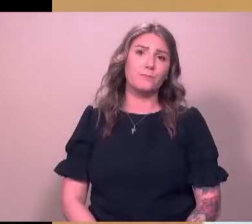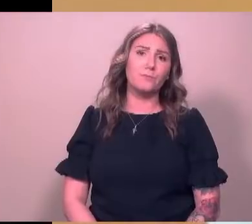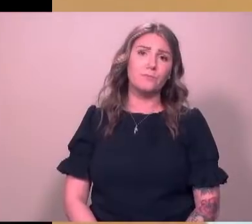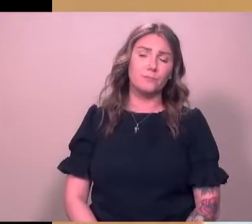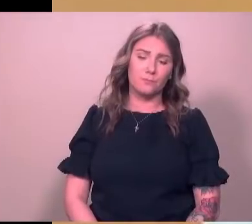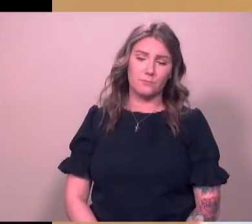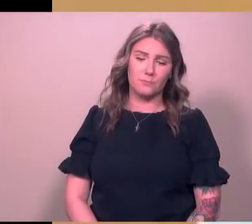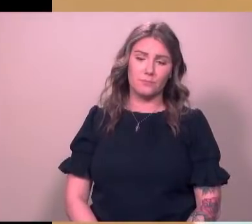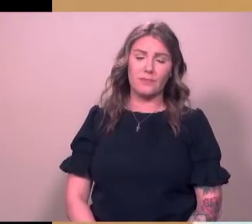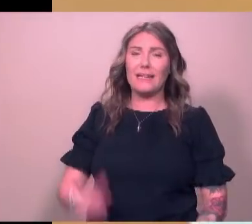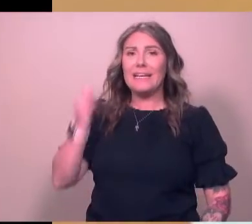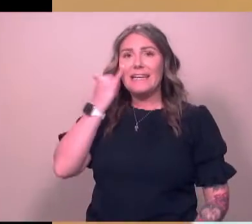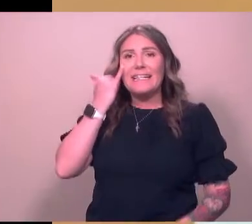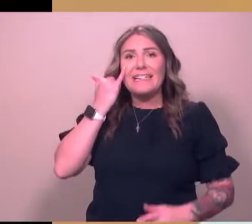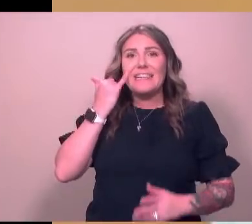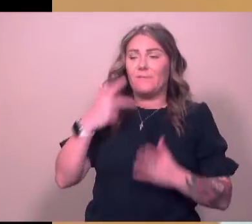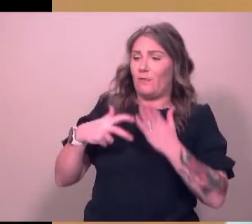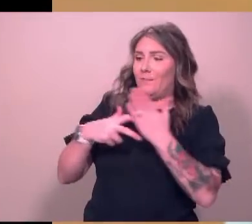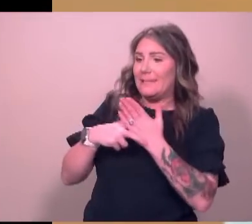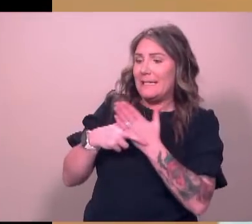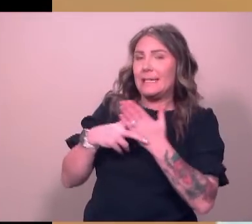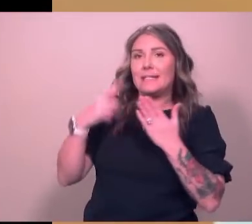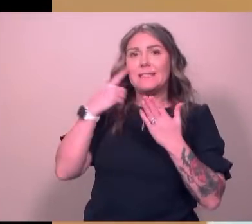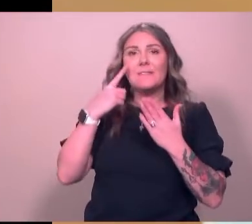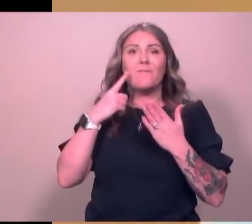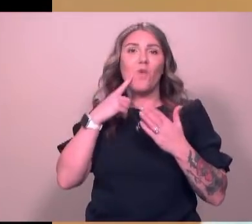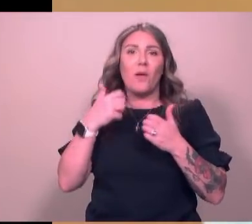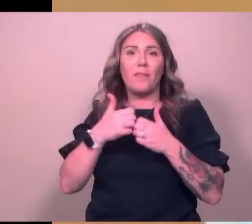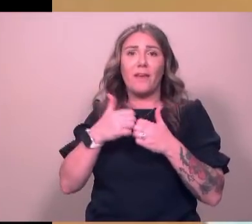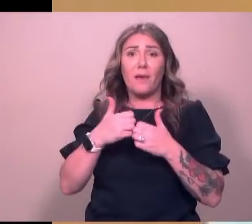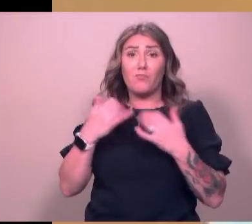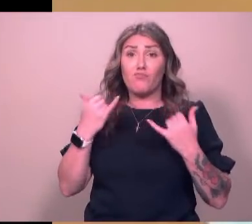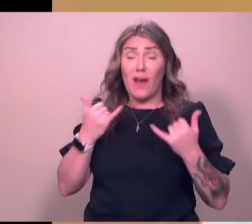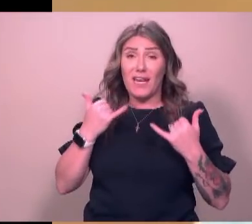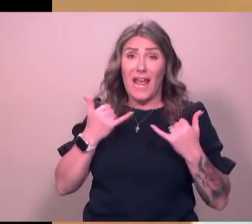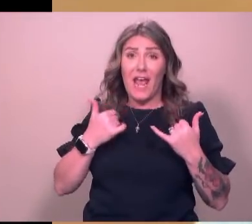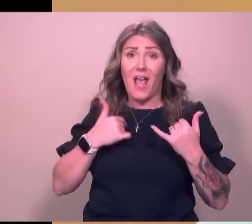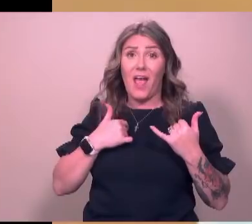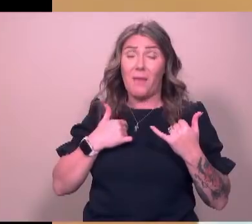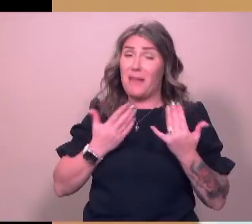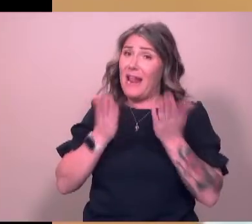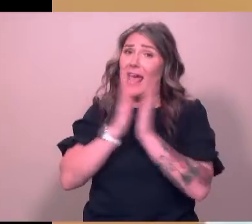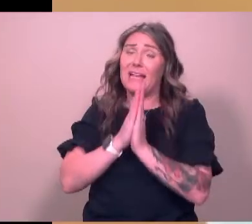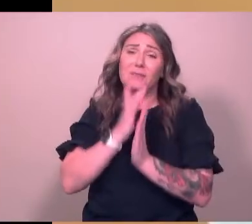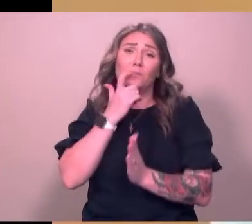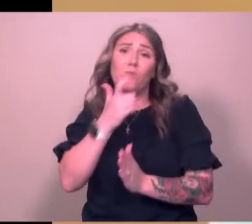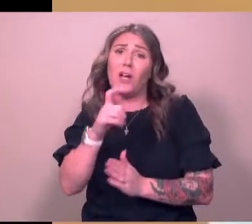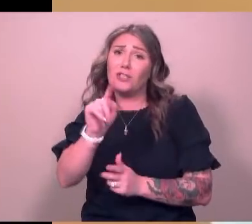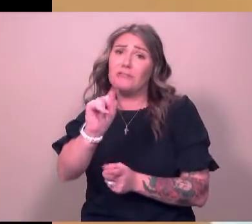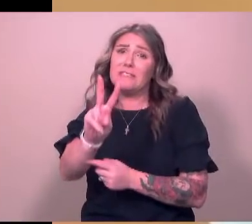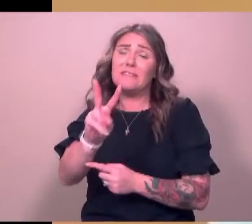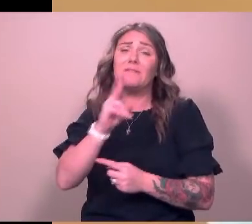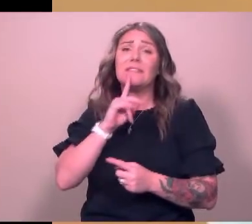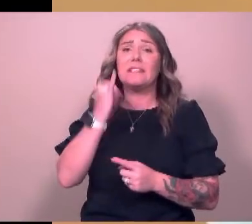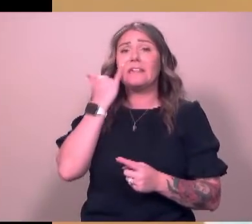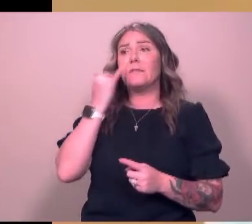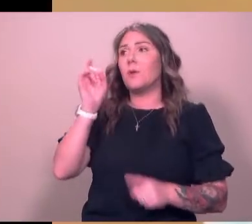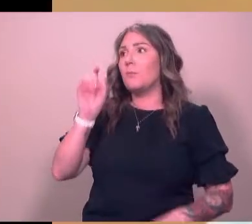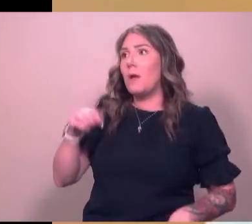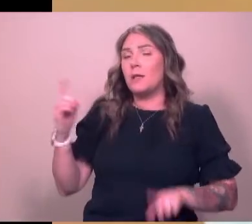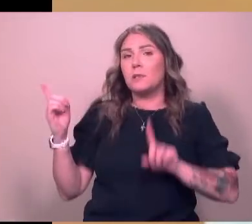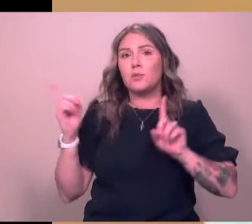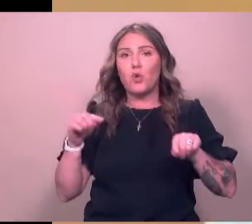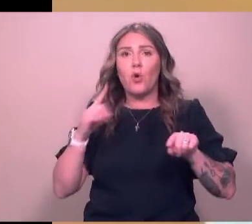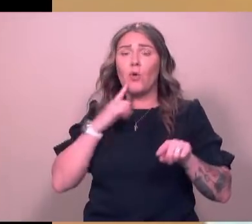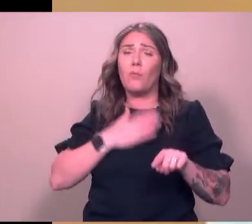If you got tickets to the game, right now, I'm going to ask you to watch it on television. If you must go,